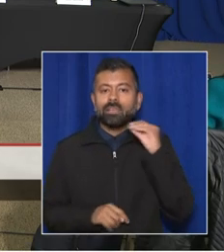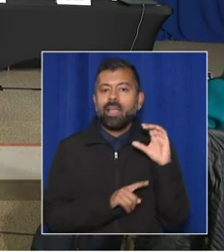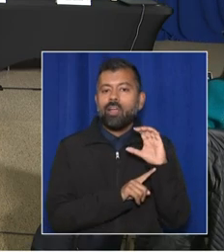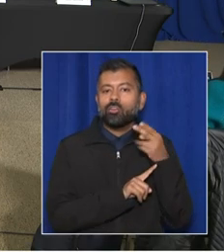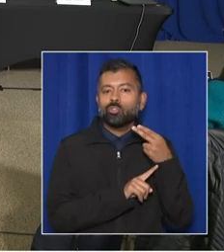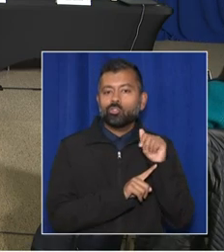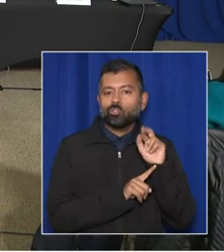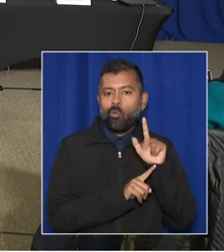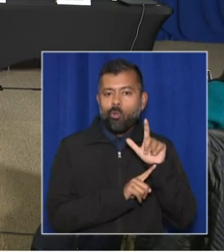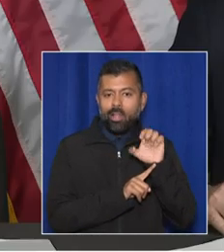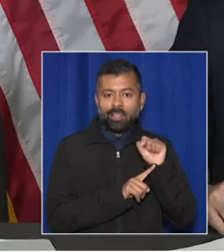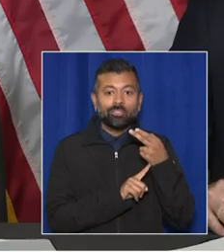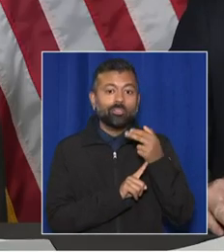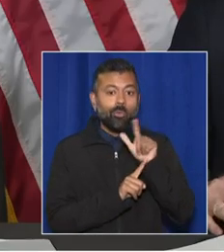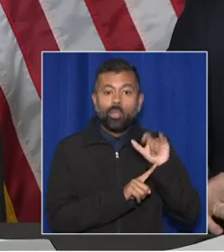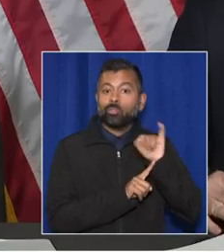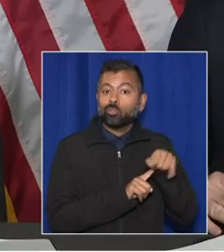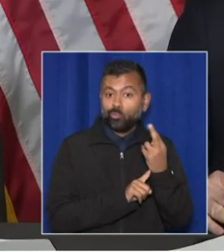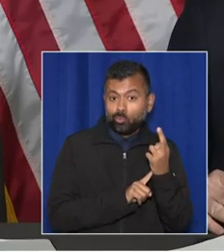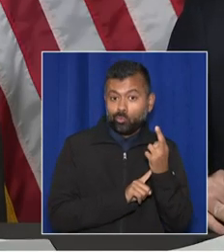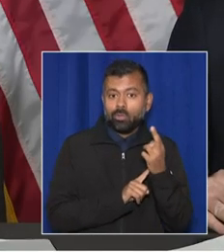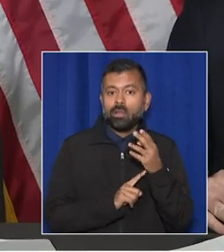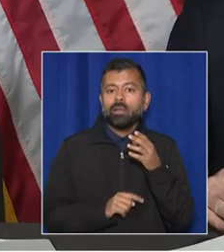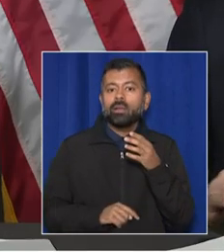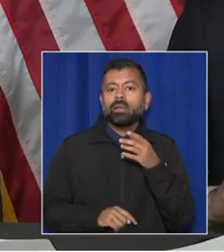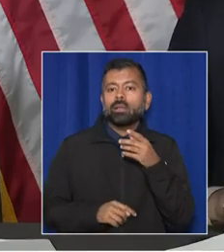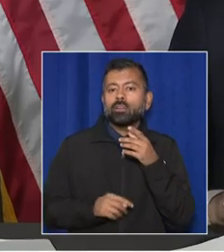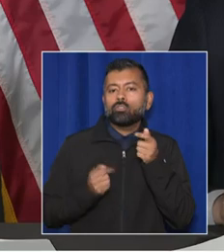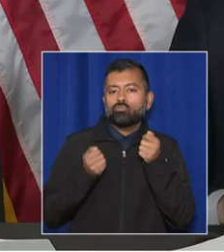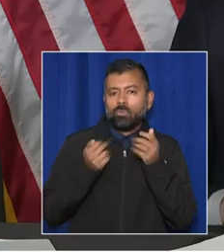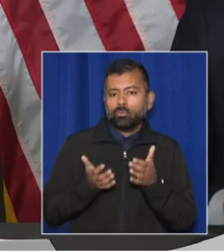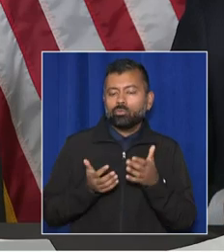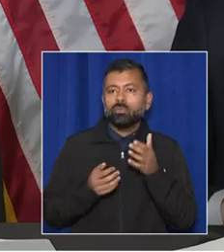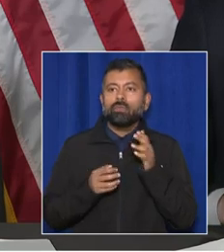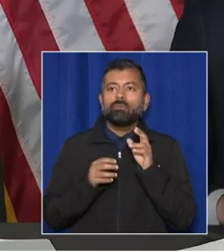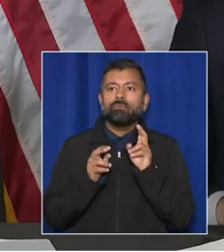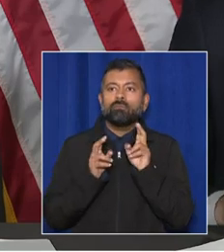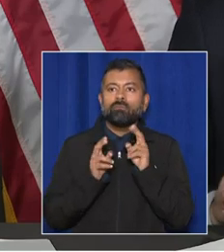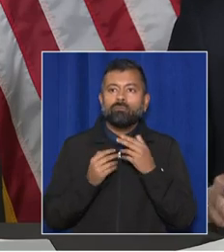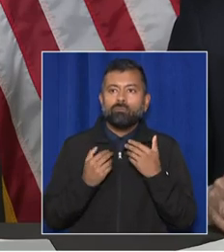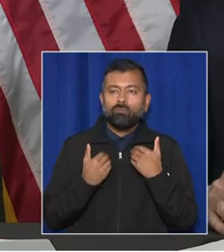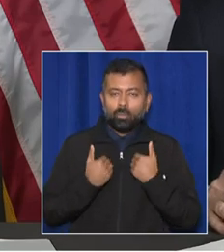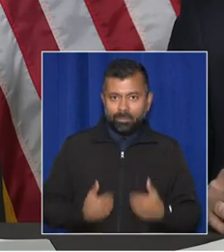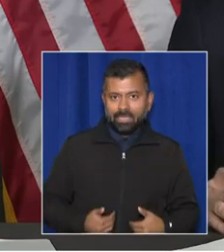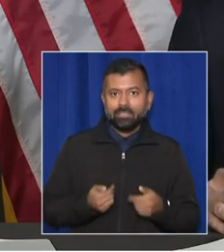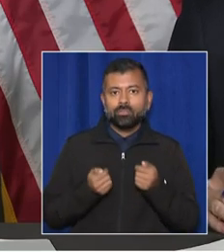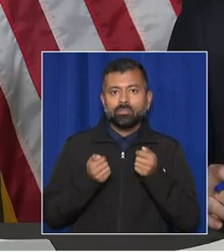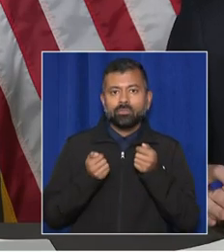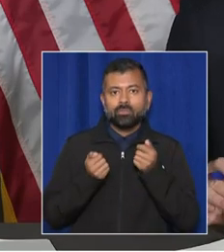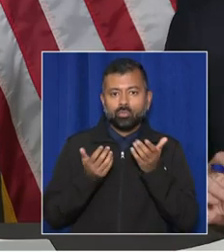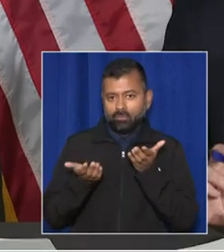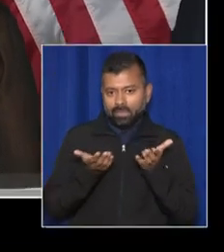once again, watching, you can call in with questions or ideas by dialing